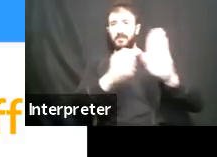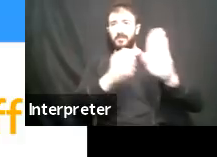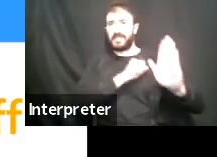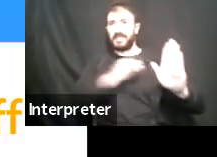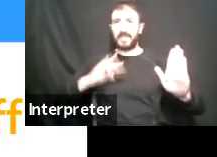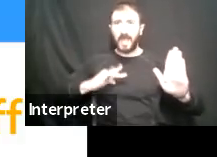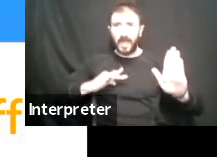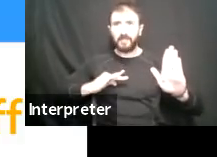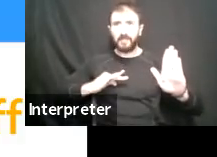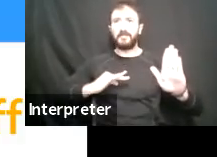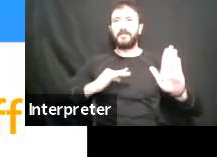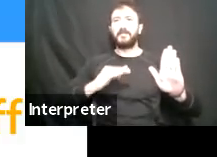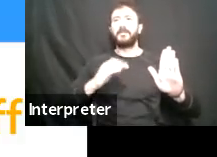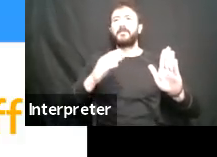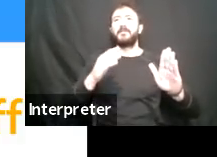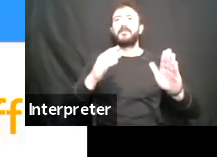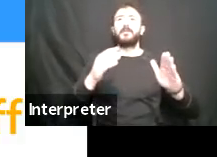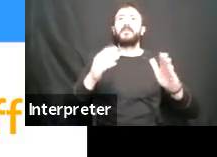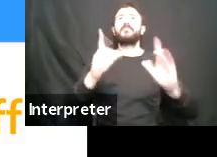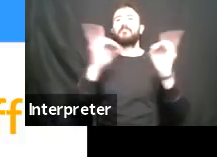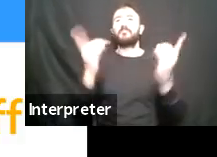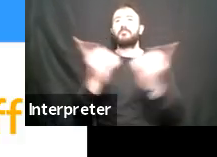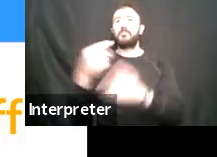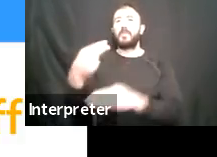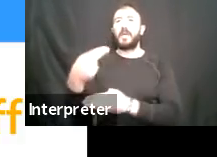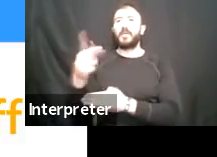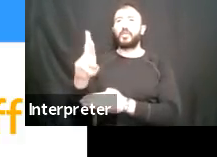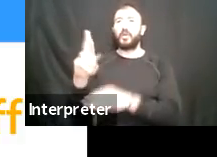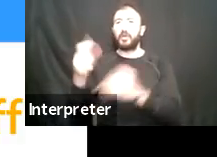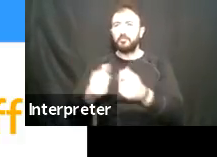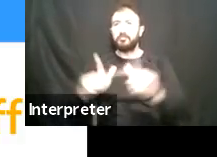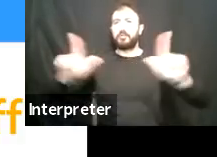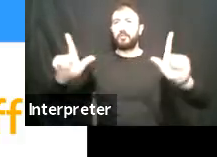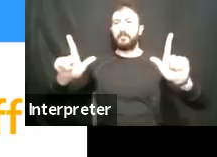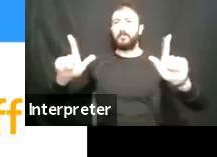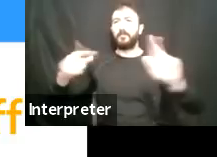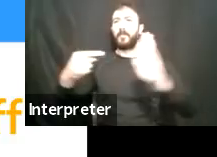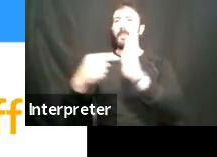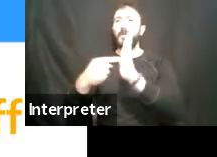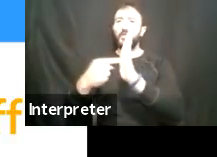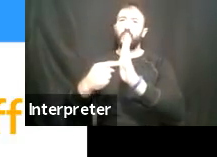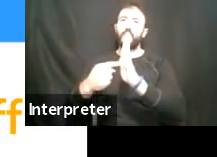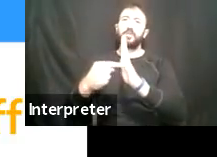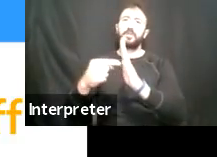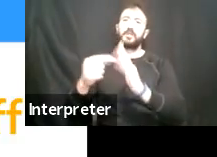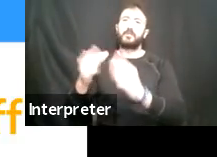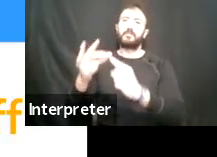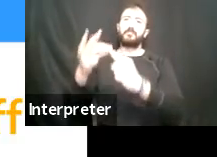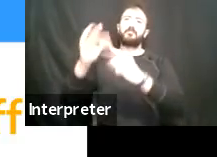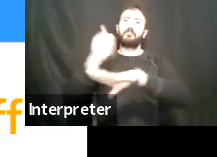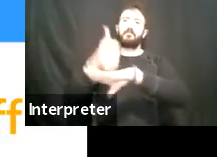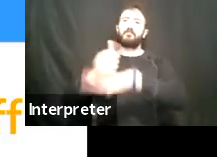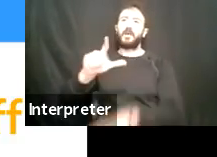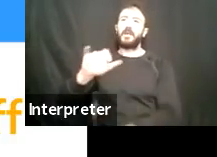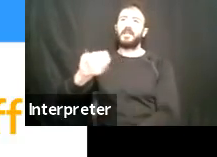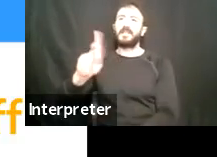through the departments to human resources, there's a leave and accommodation link where there's a lot of information regarding